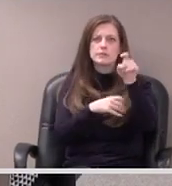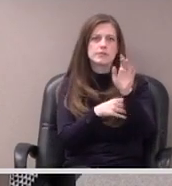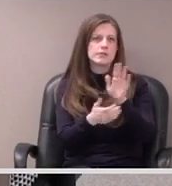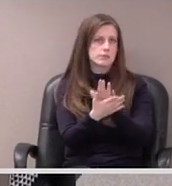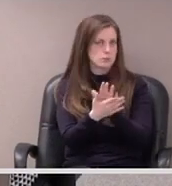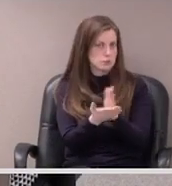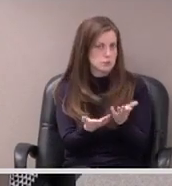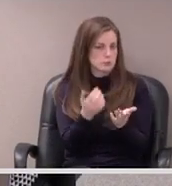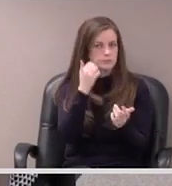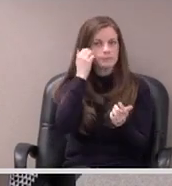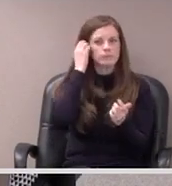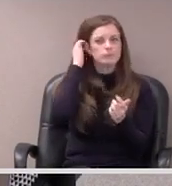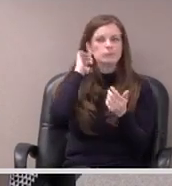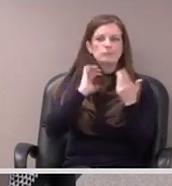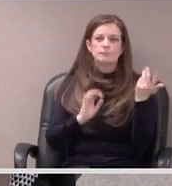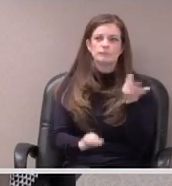schools.